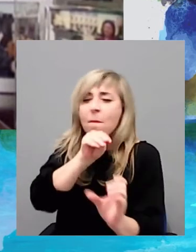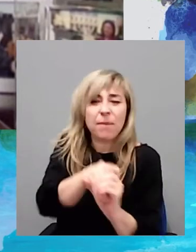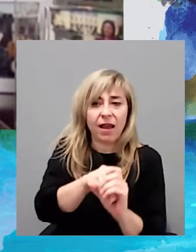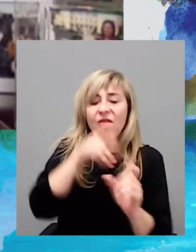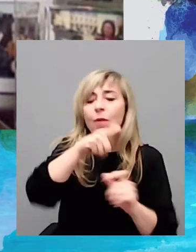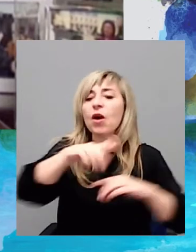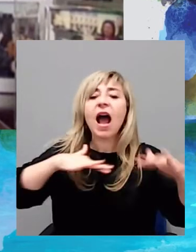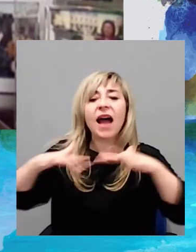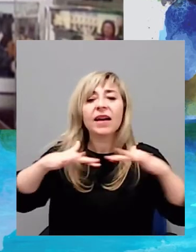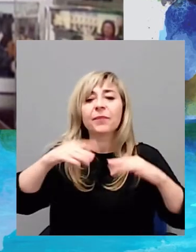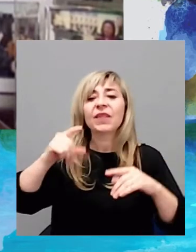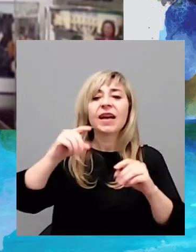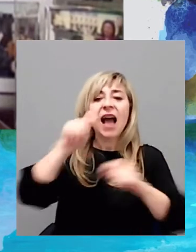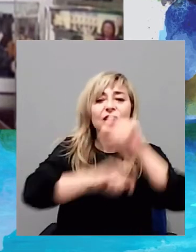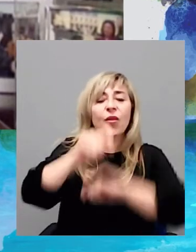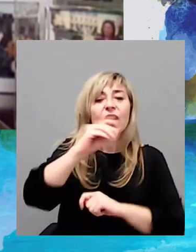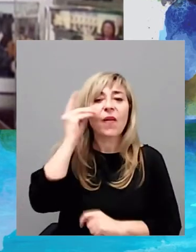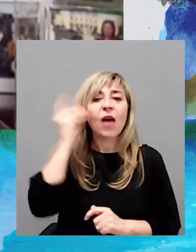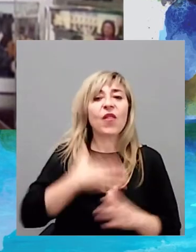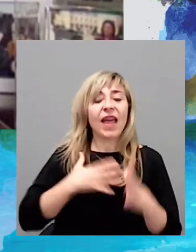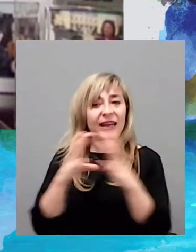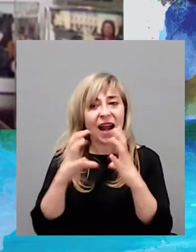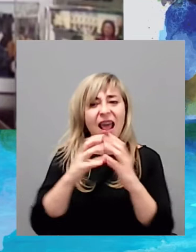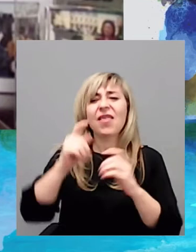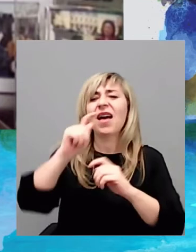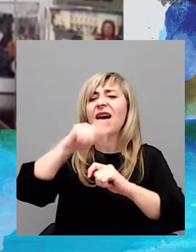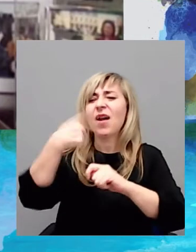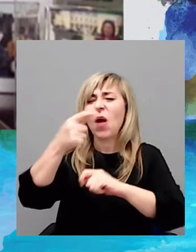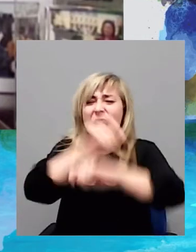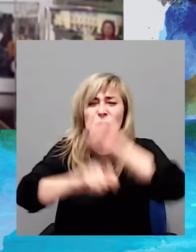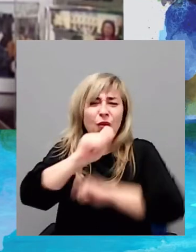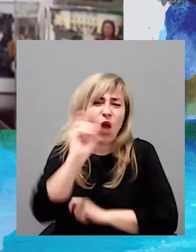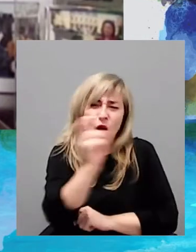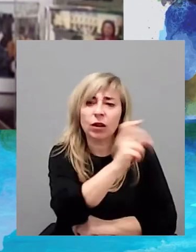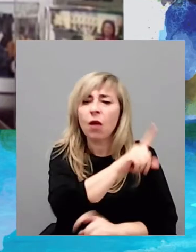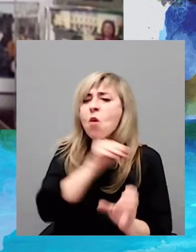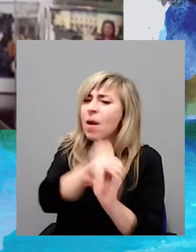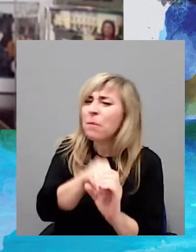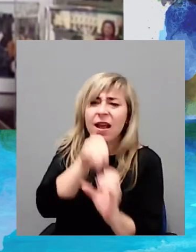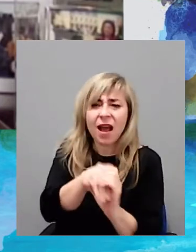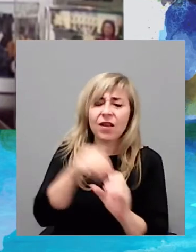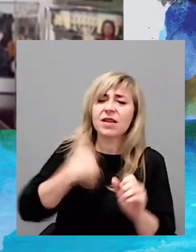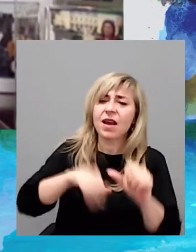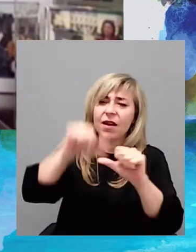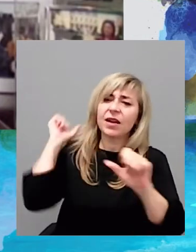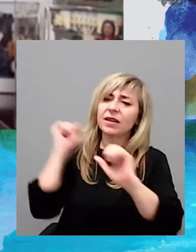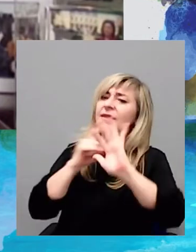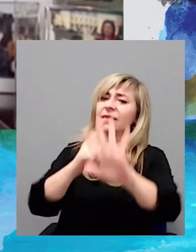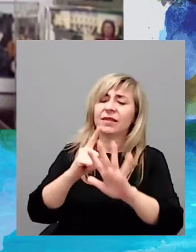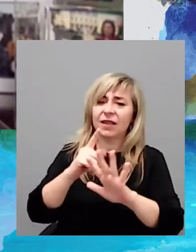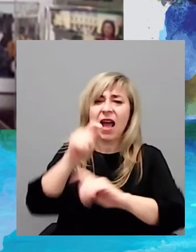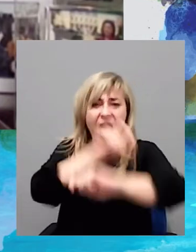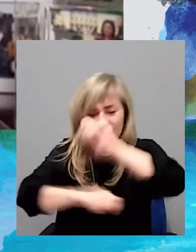an active participant in Granada's Down syndrome, among others. For over 6